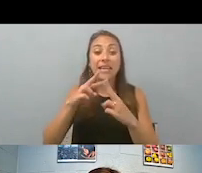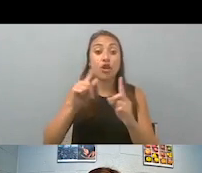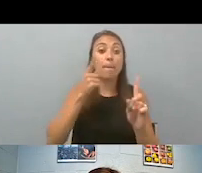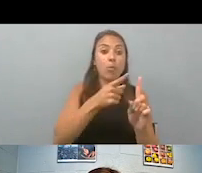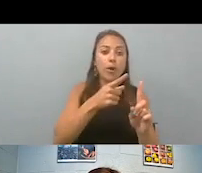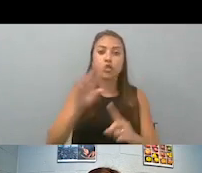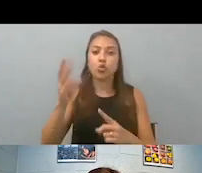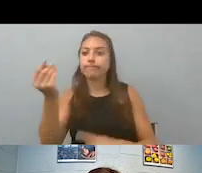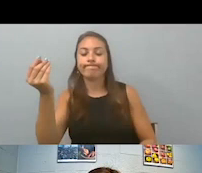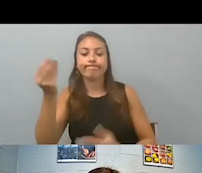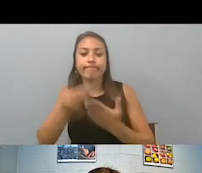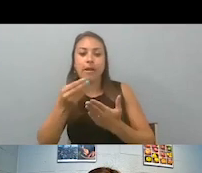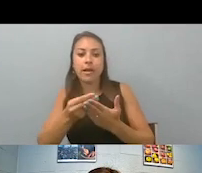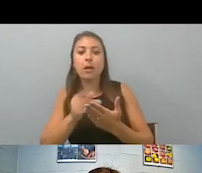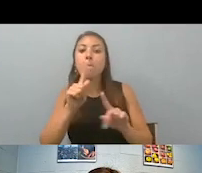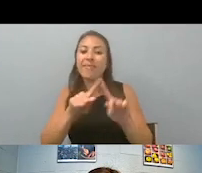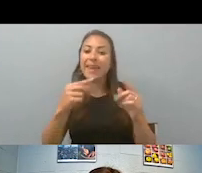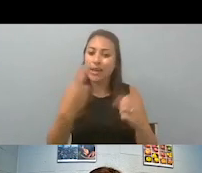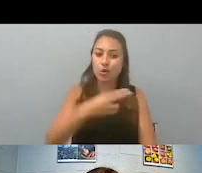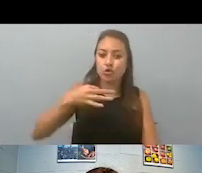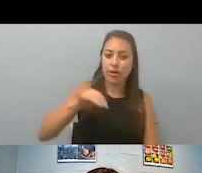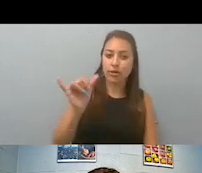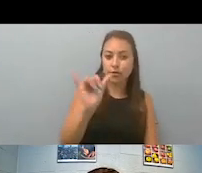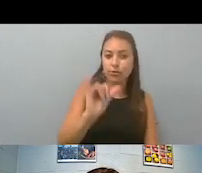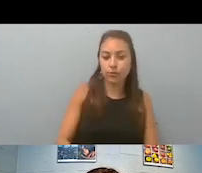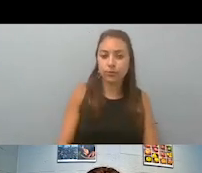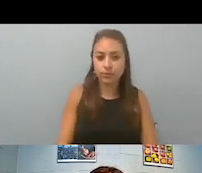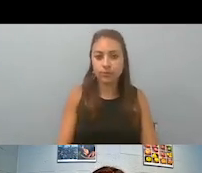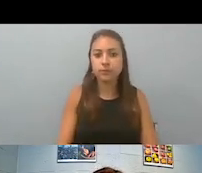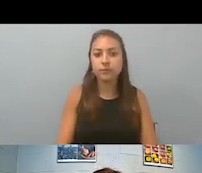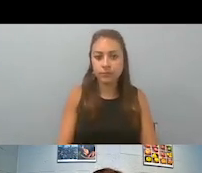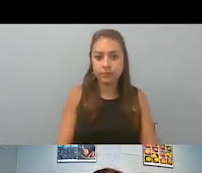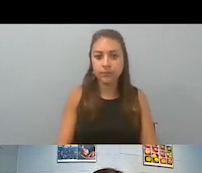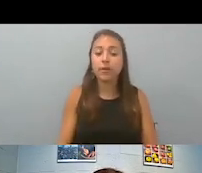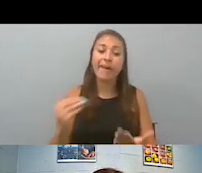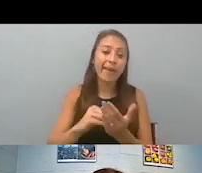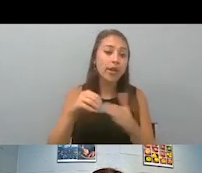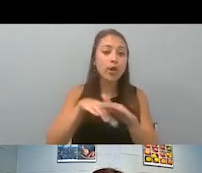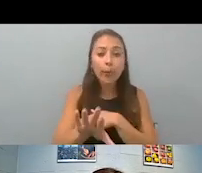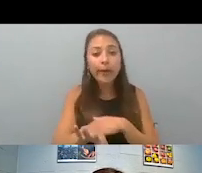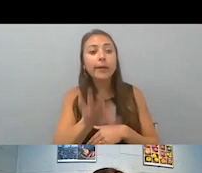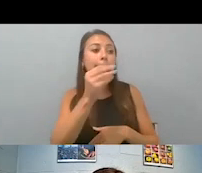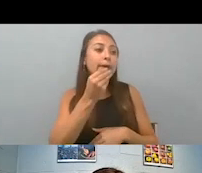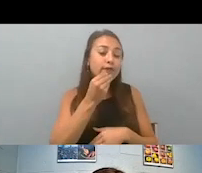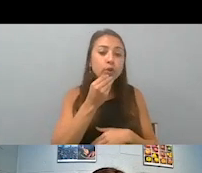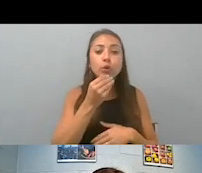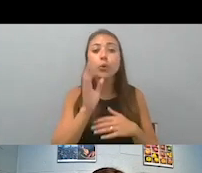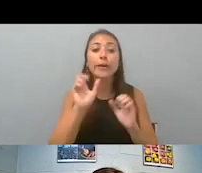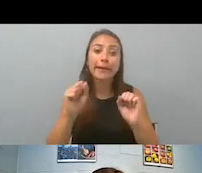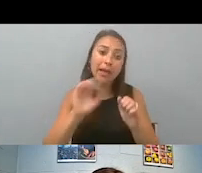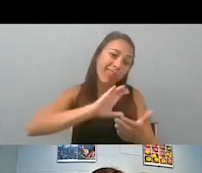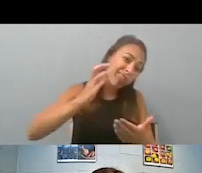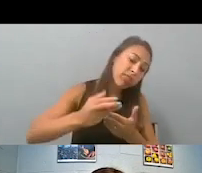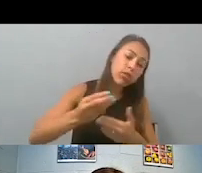do allow them to use their meal equivalencies at these locations. It is a la carte, so they can select as little or as much as they